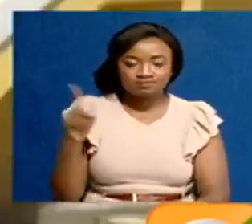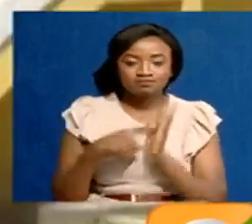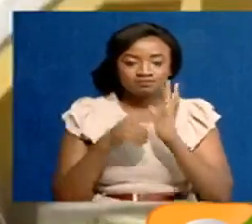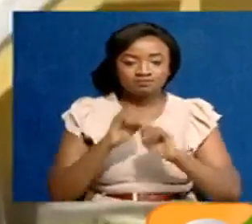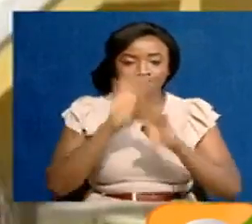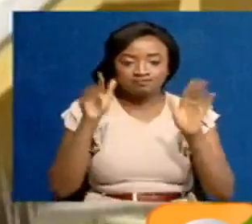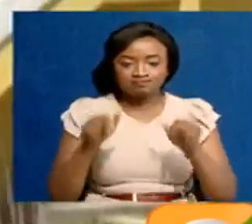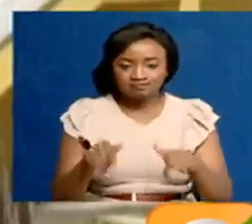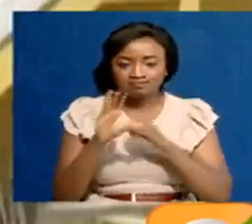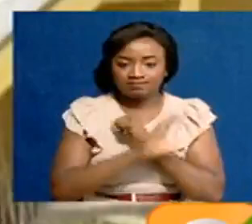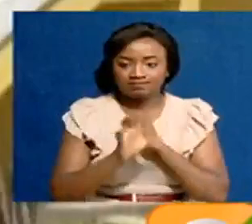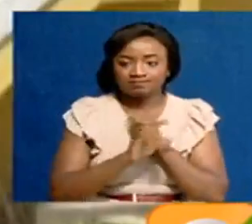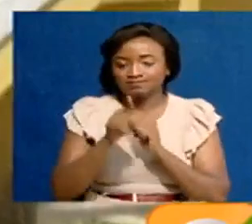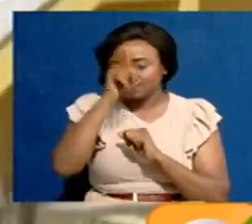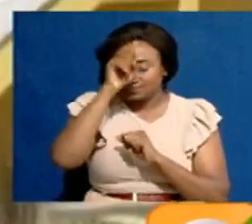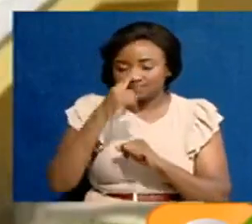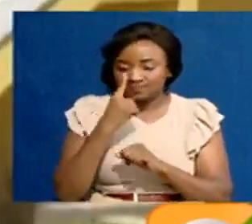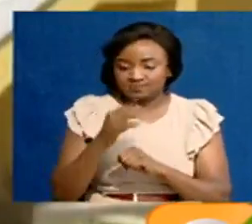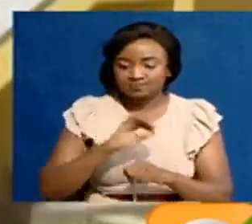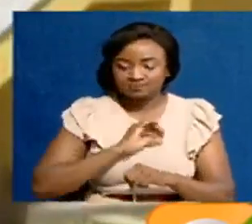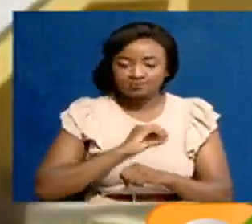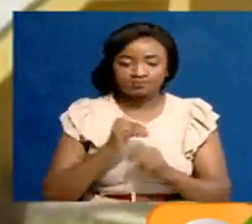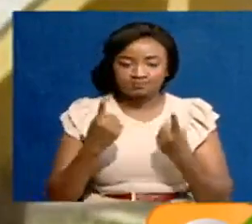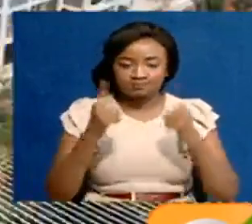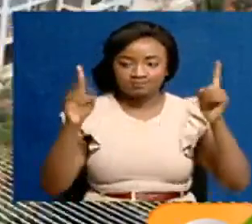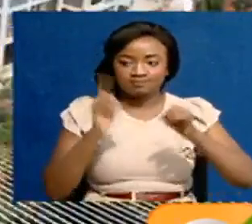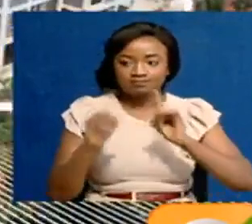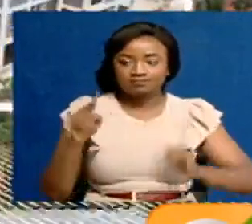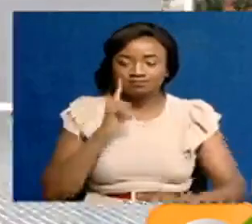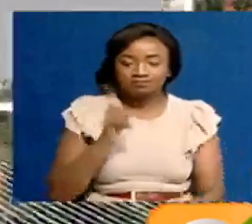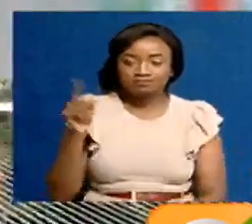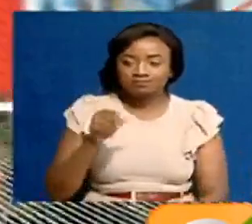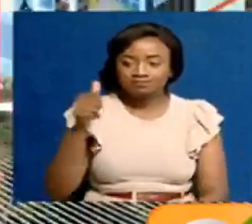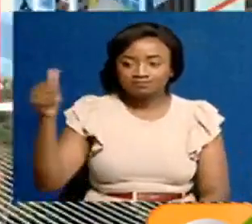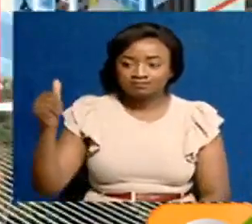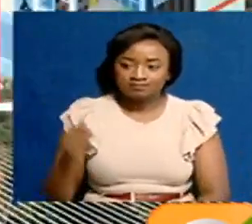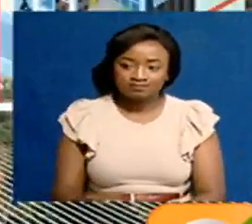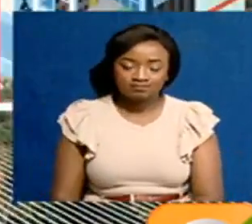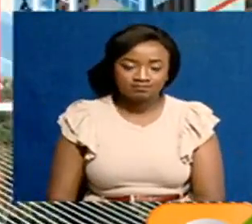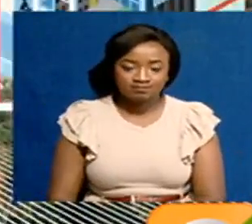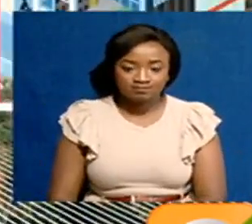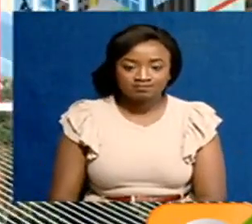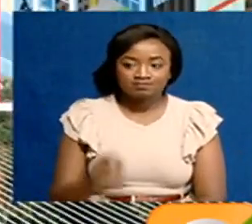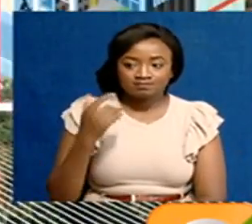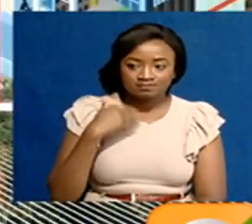country where rural home ownership prevails. Urban areas grapple with high rental rates, and both